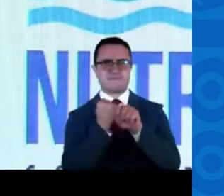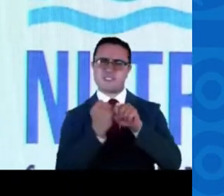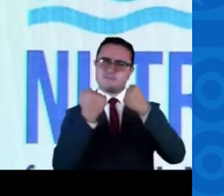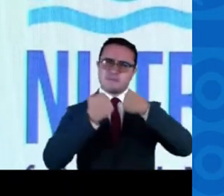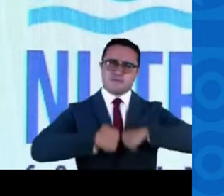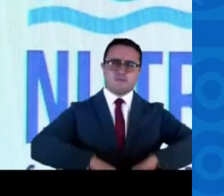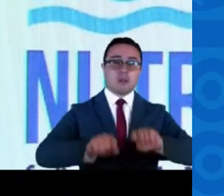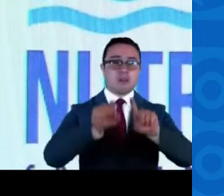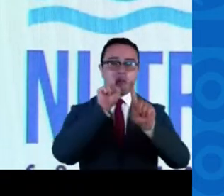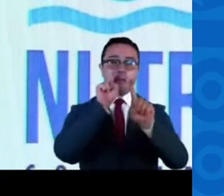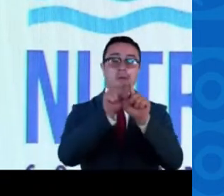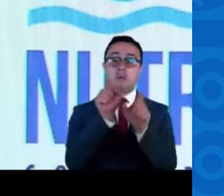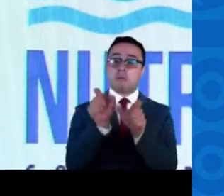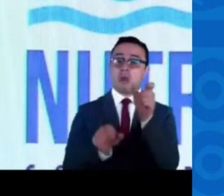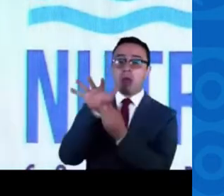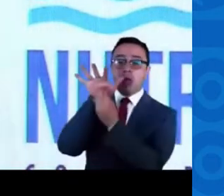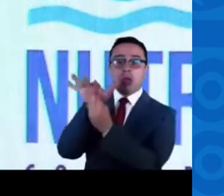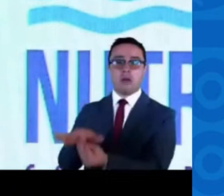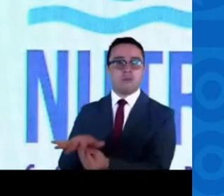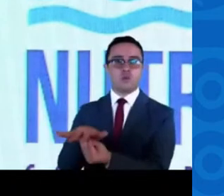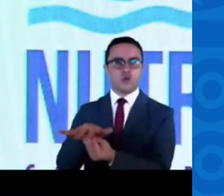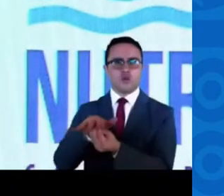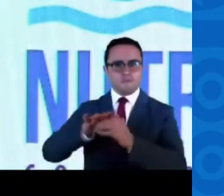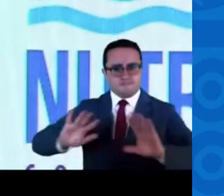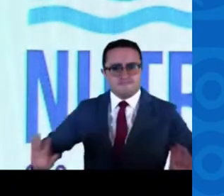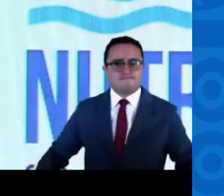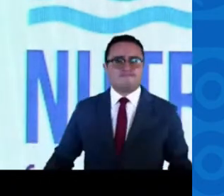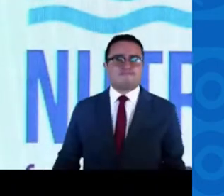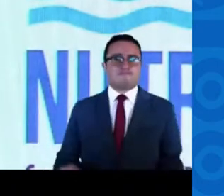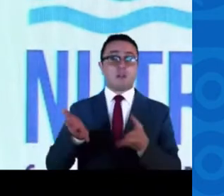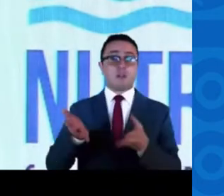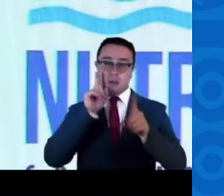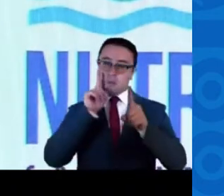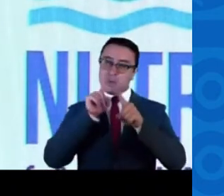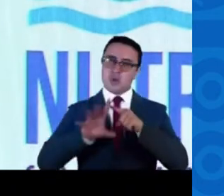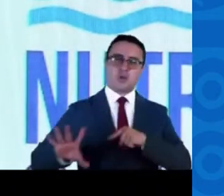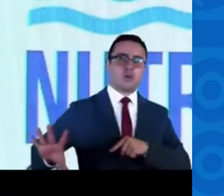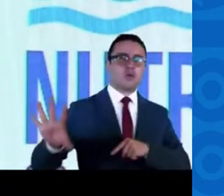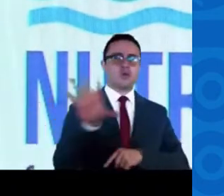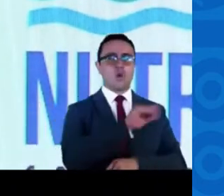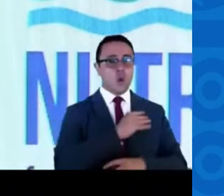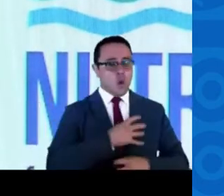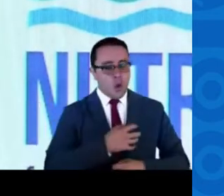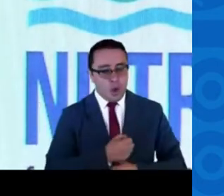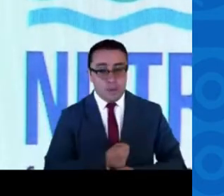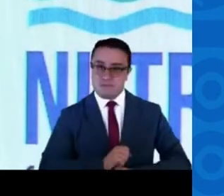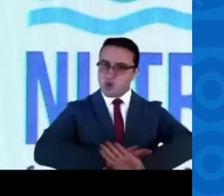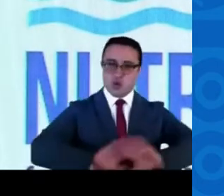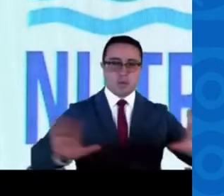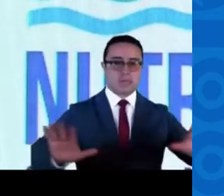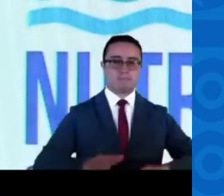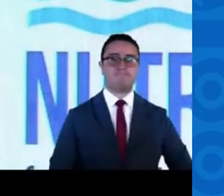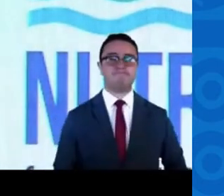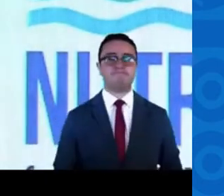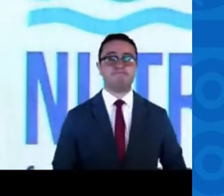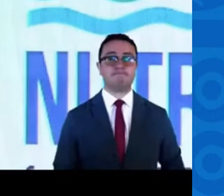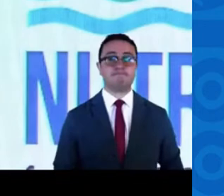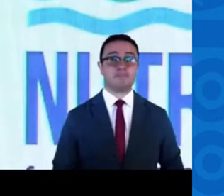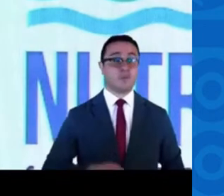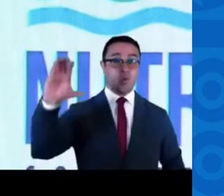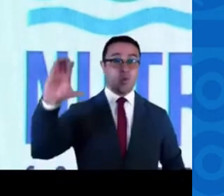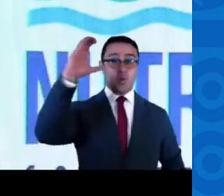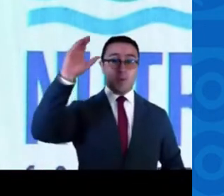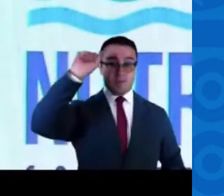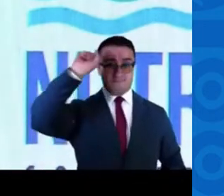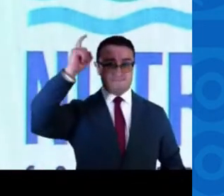become worse during the past 2 years. We are committed to continue with our efforts. Finally, we share with